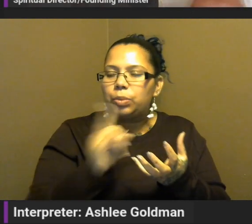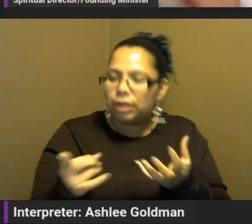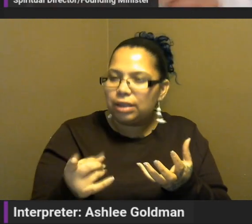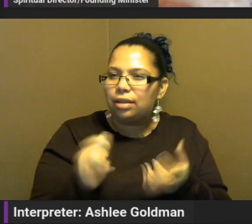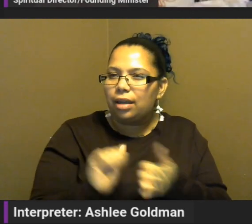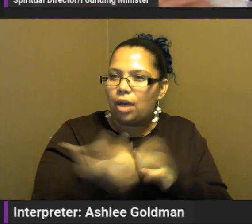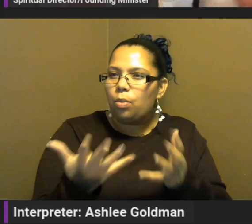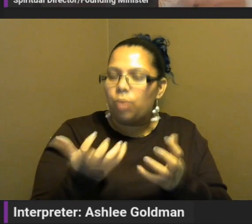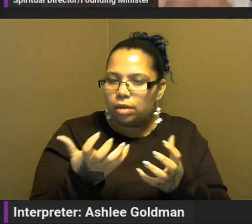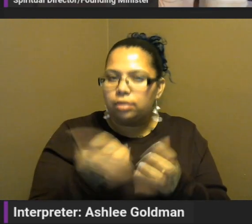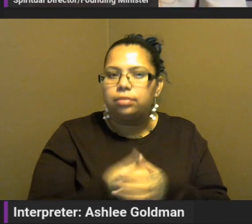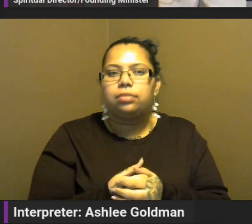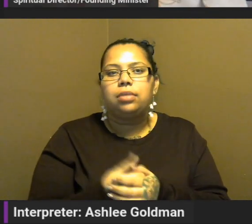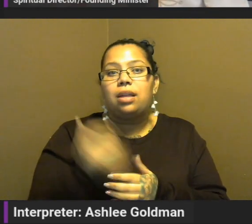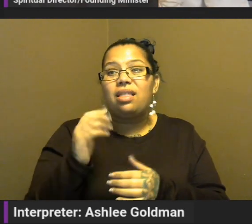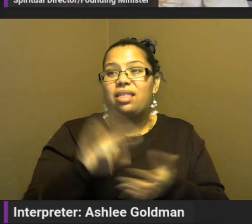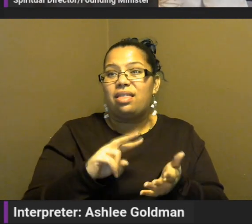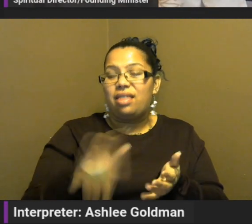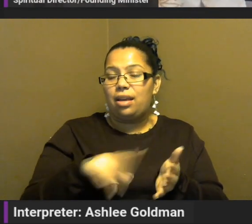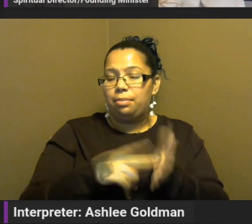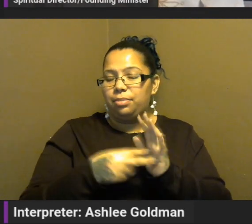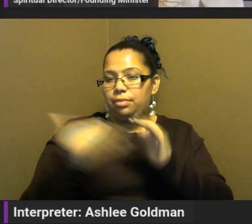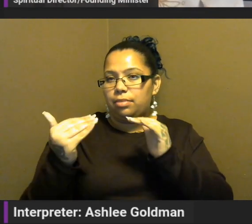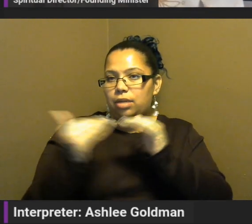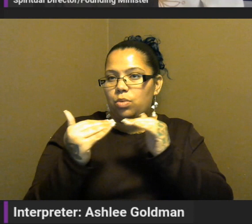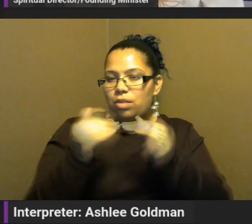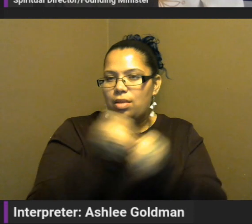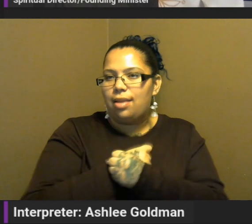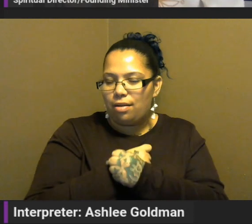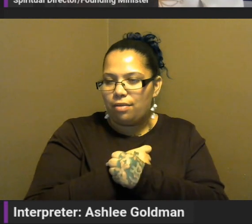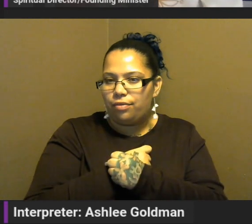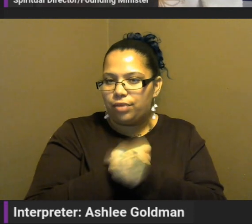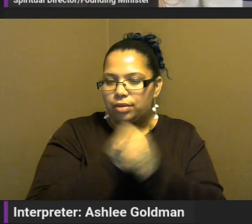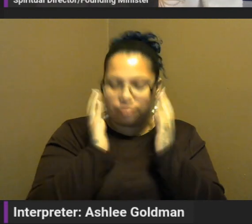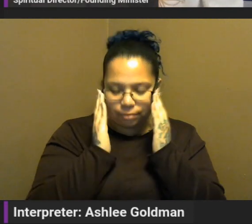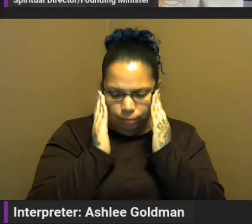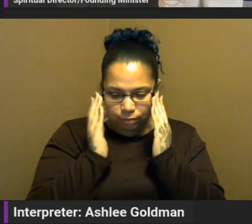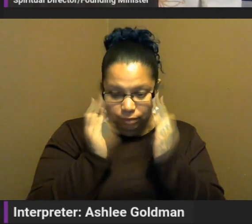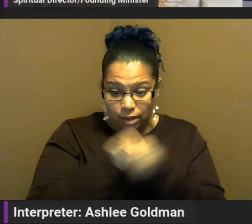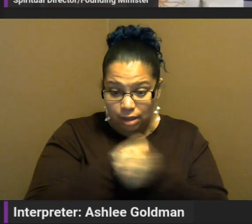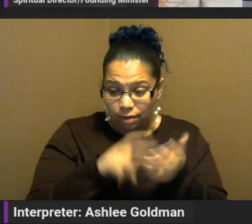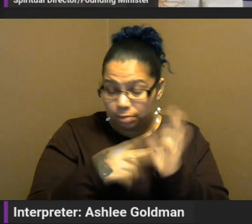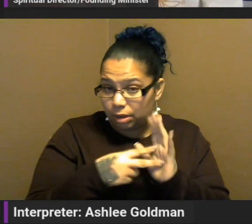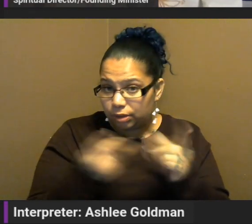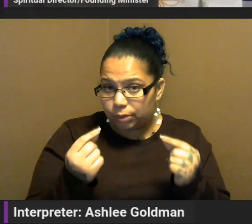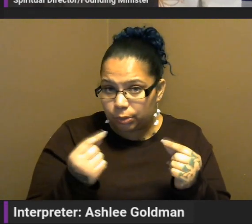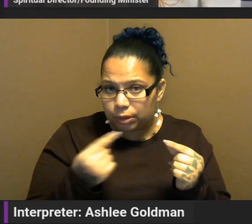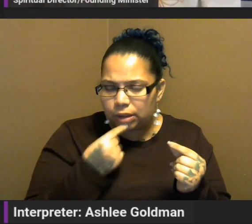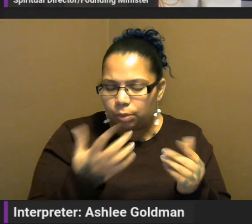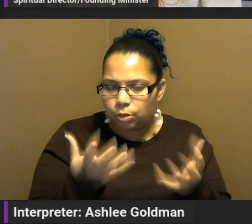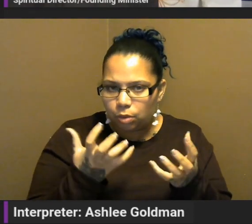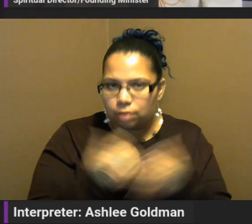which I'm equating with love. Love means say what you need to say. Love means you want a hug, ask